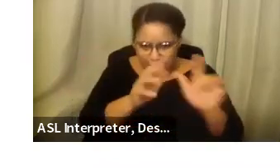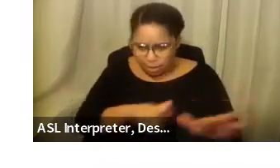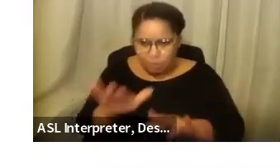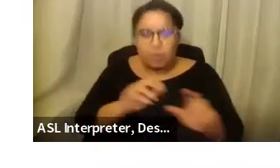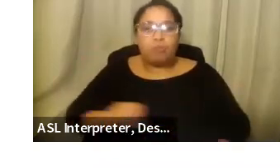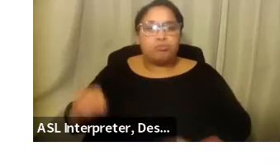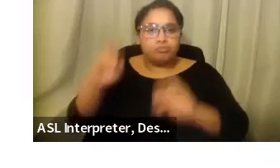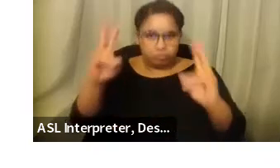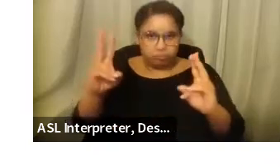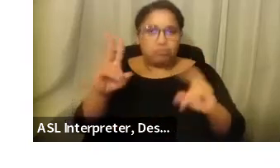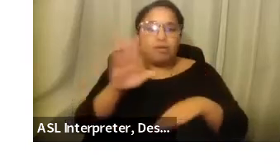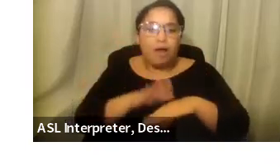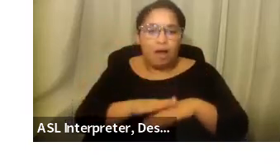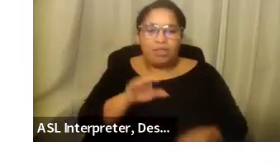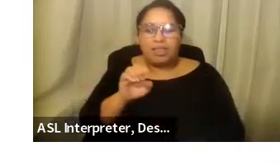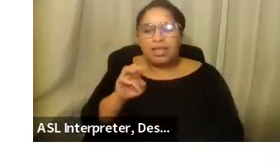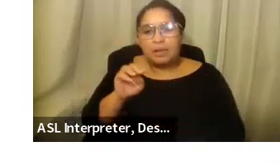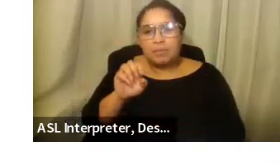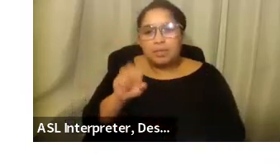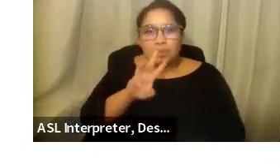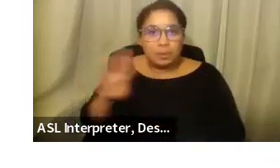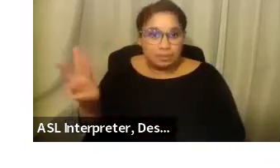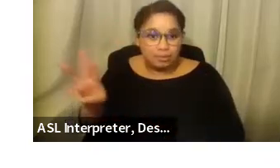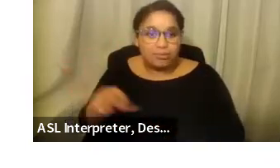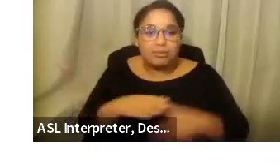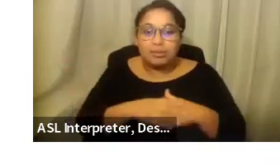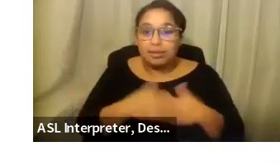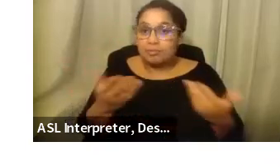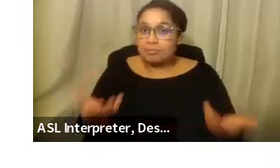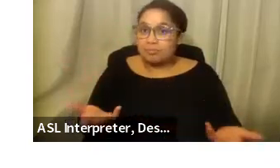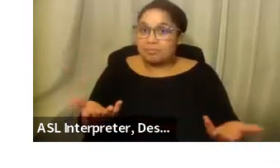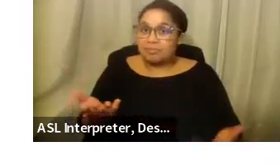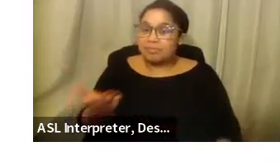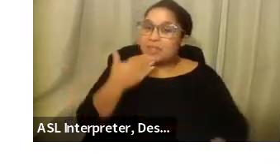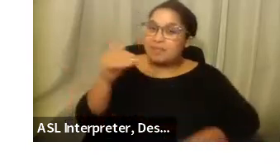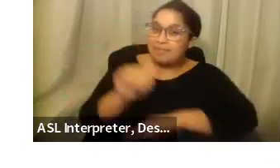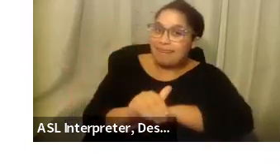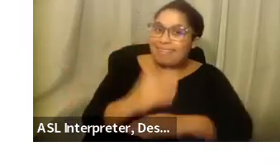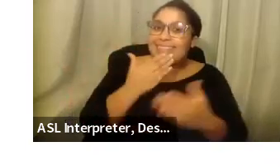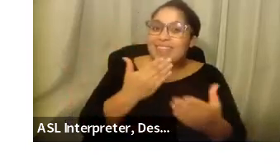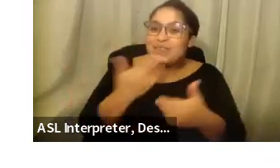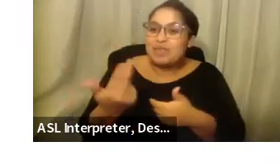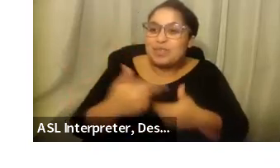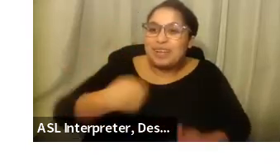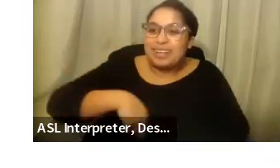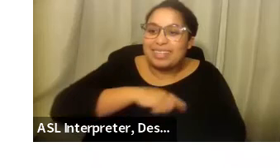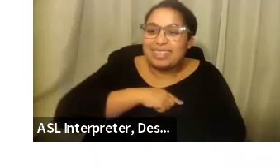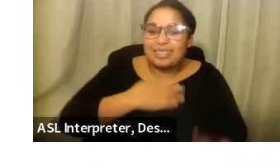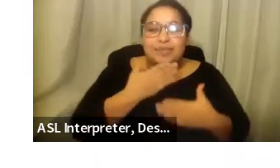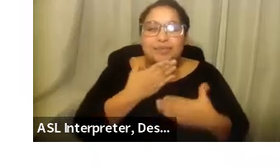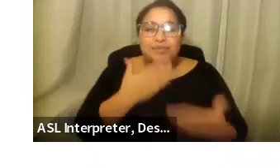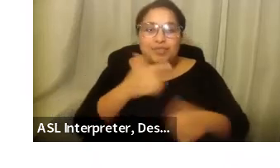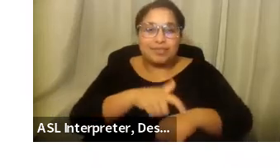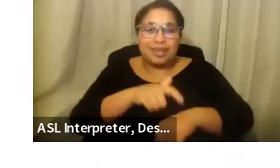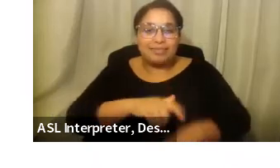be available on the EMS website. And so with that, I will say good night. Thank you all for joining, and we appreciate your